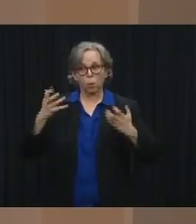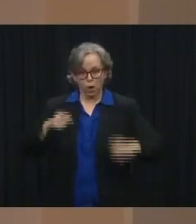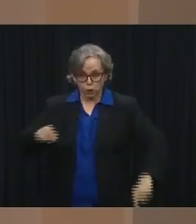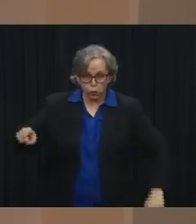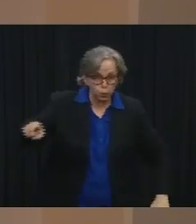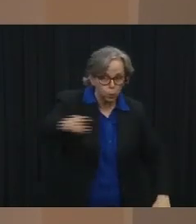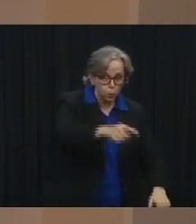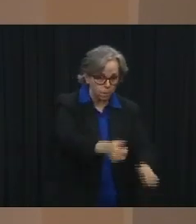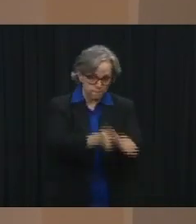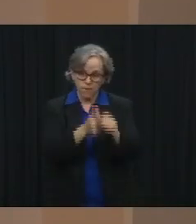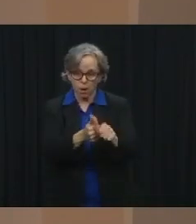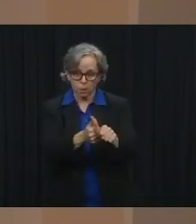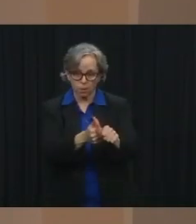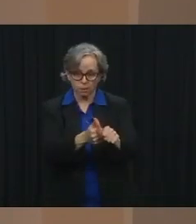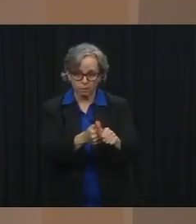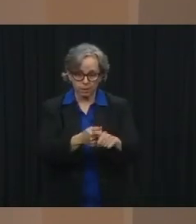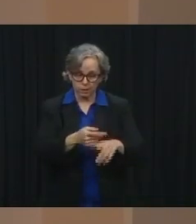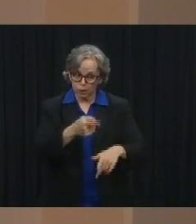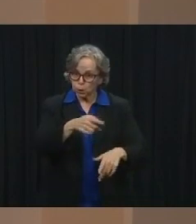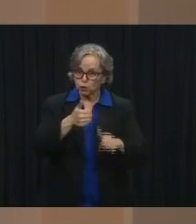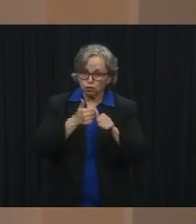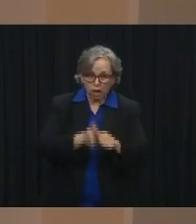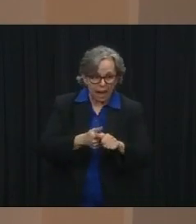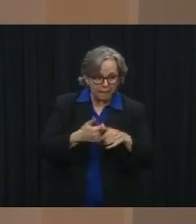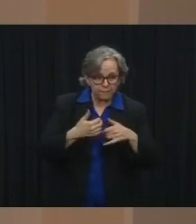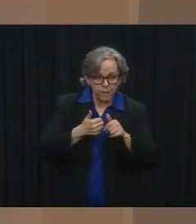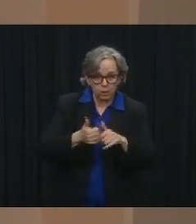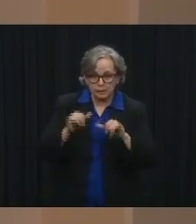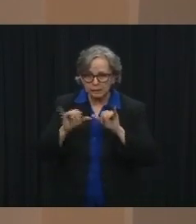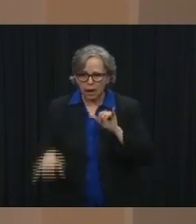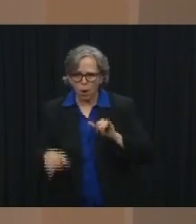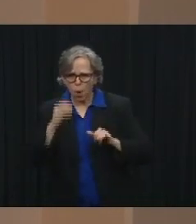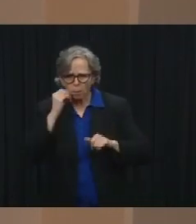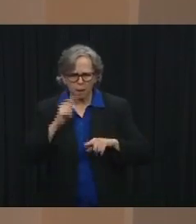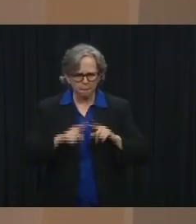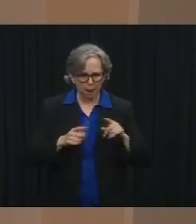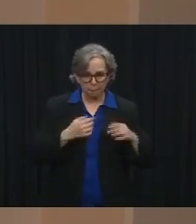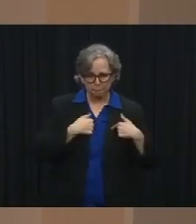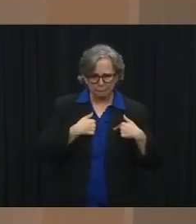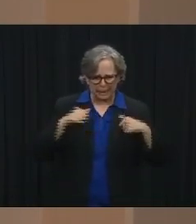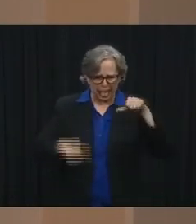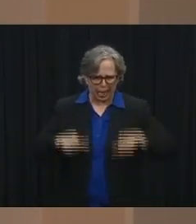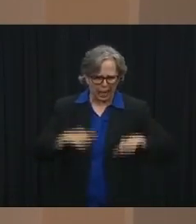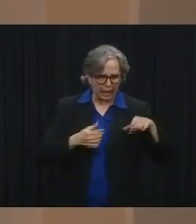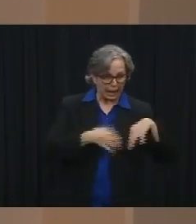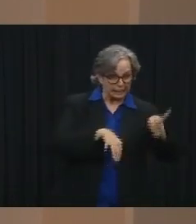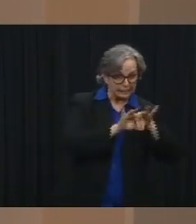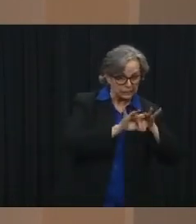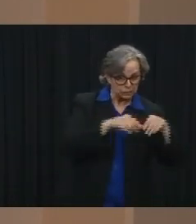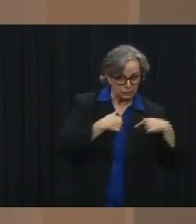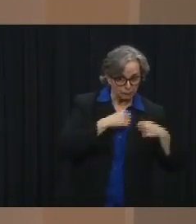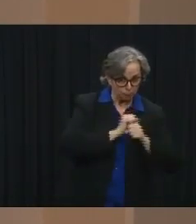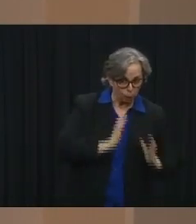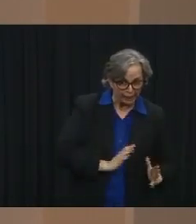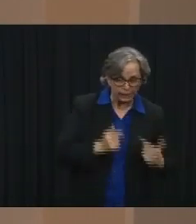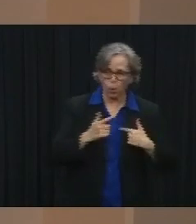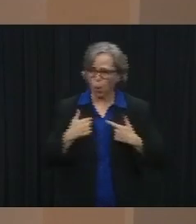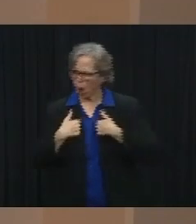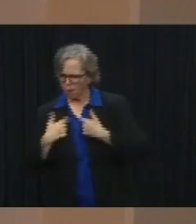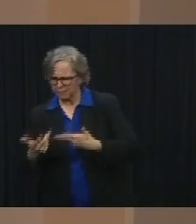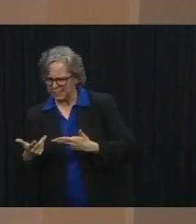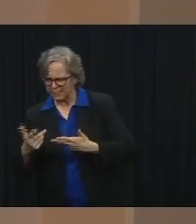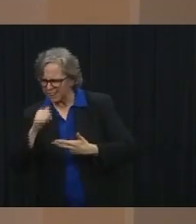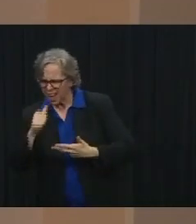comply with the stay-at-home order and the essential business list. And we want to give you the best possible guidance we can to help you come to